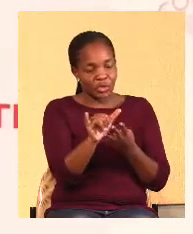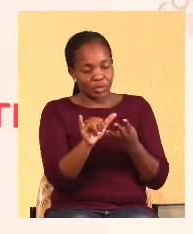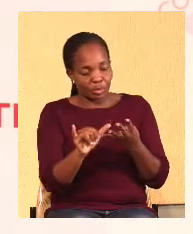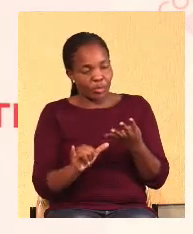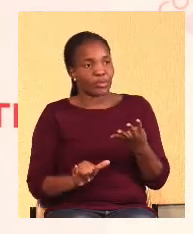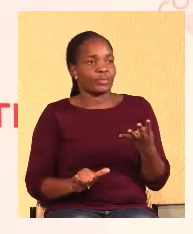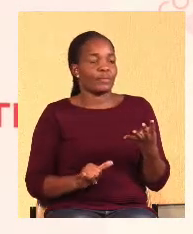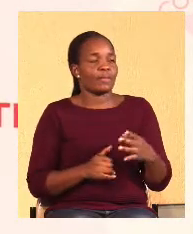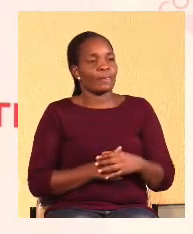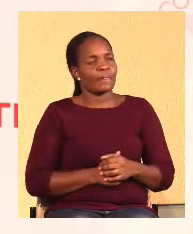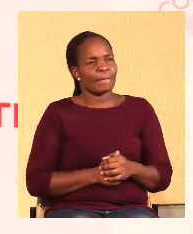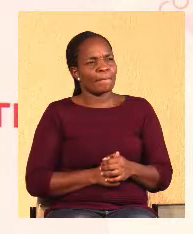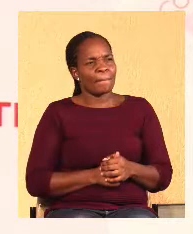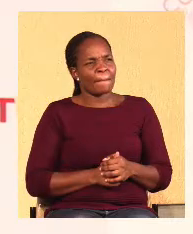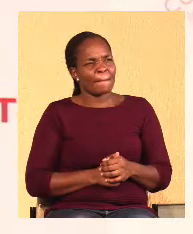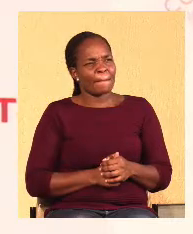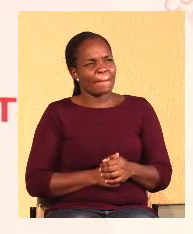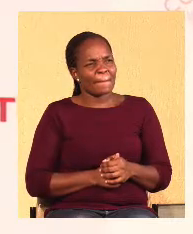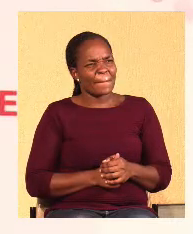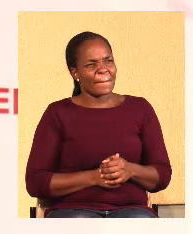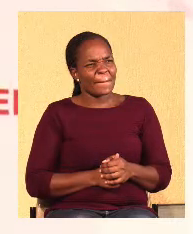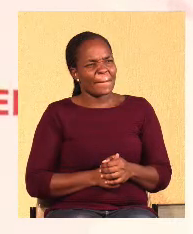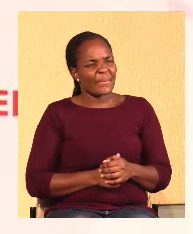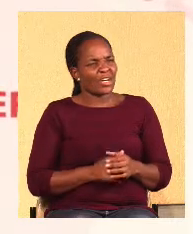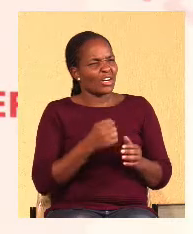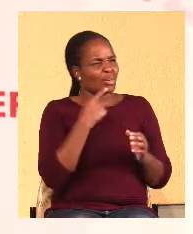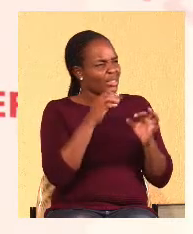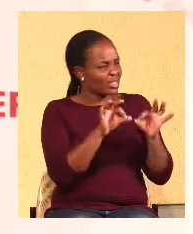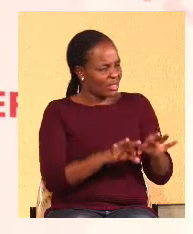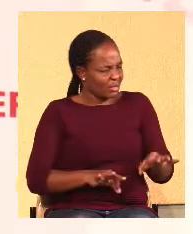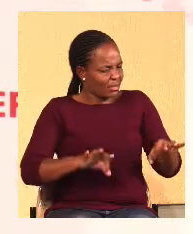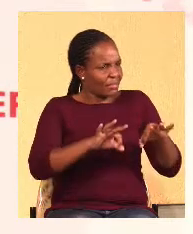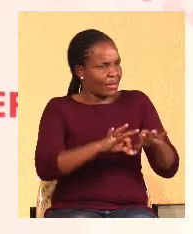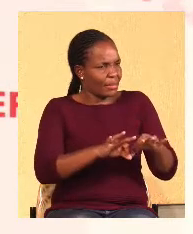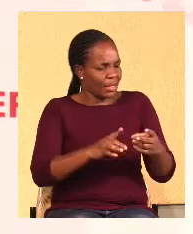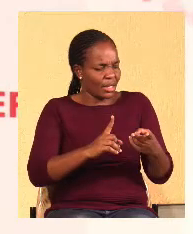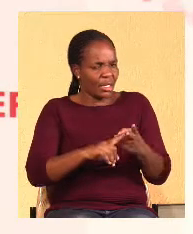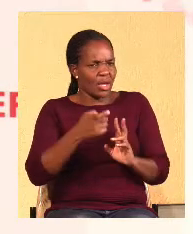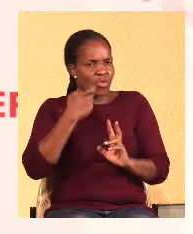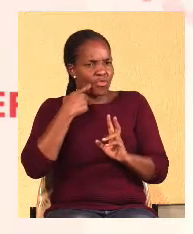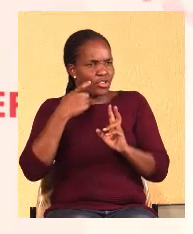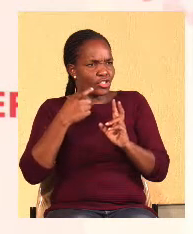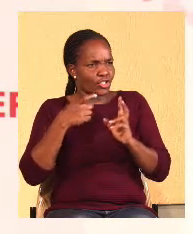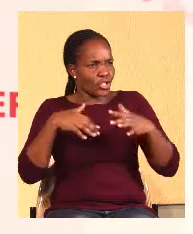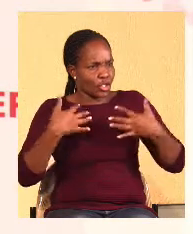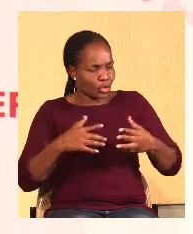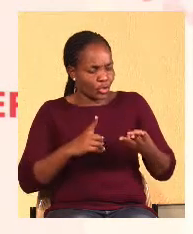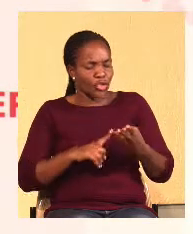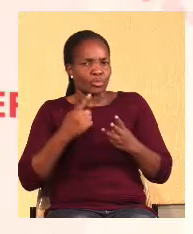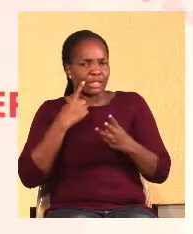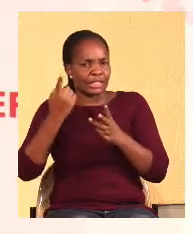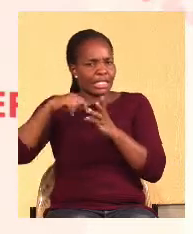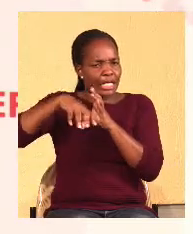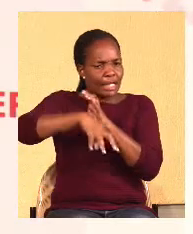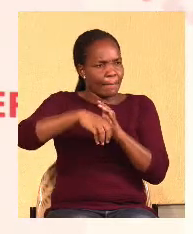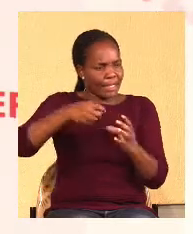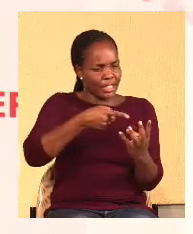farming. Would you mind to elaborate on farming, the fishing industry, and mining